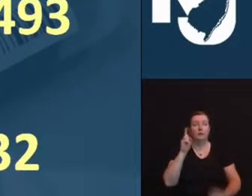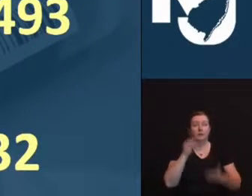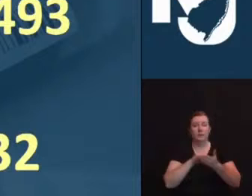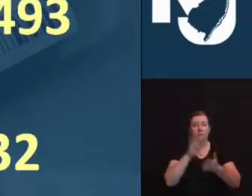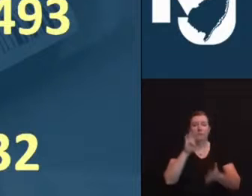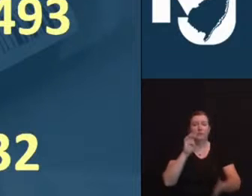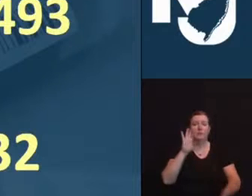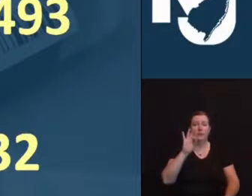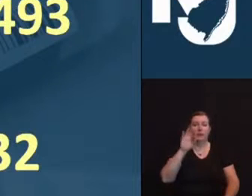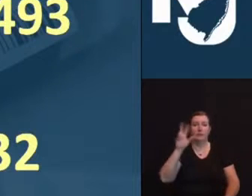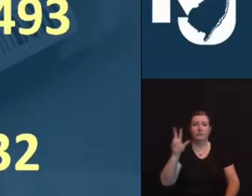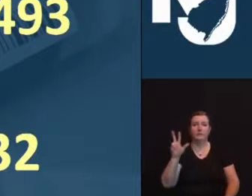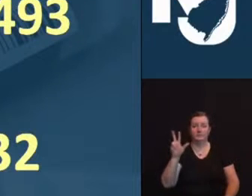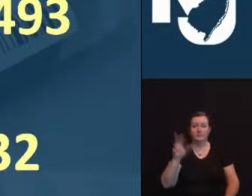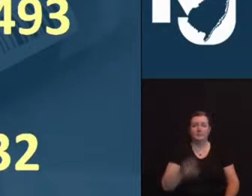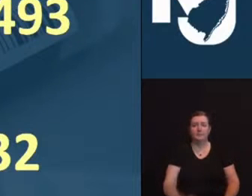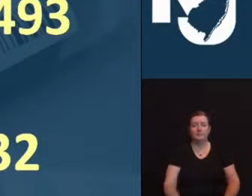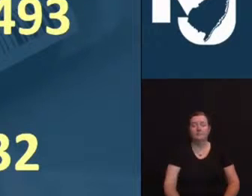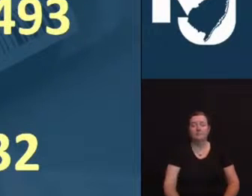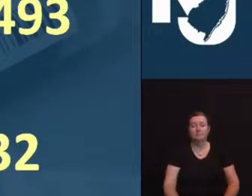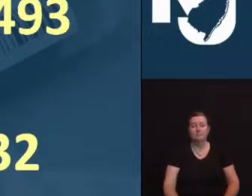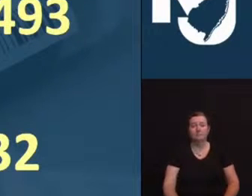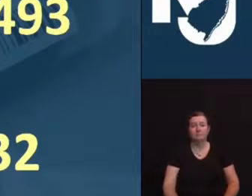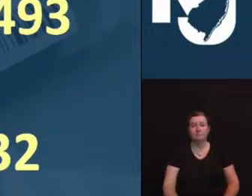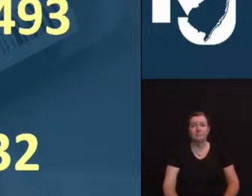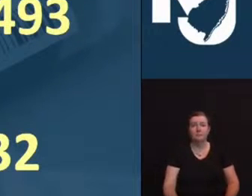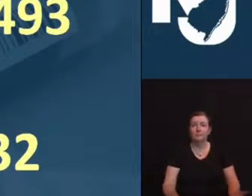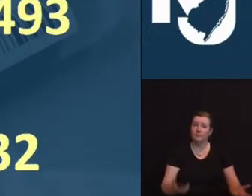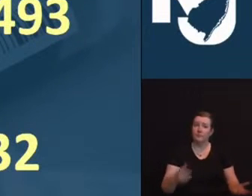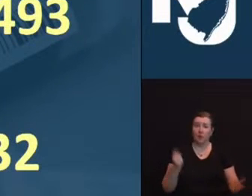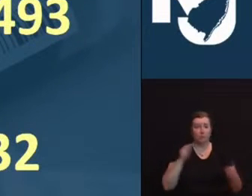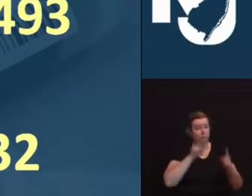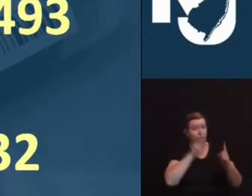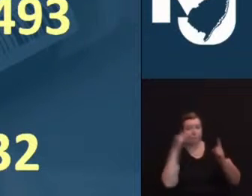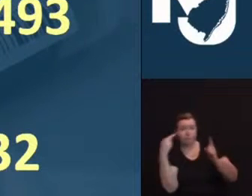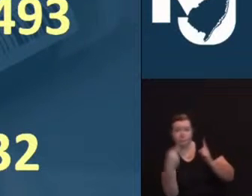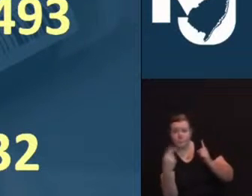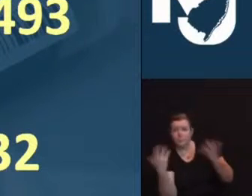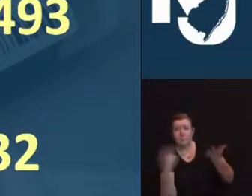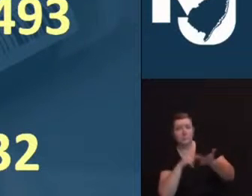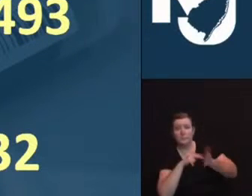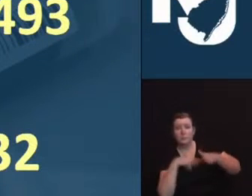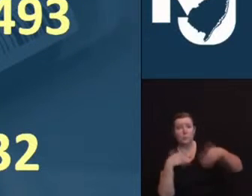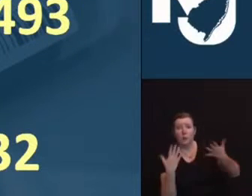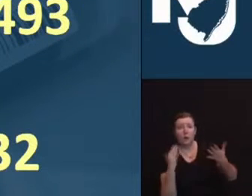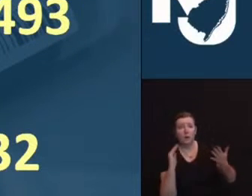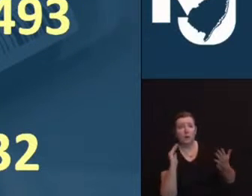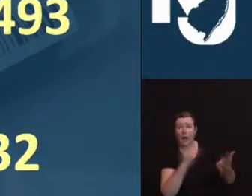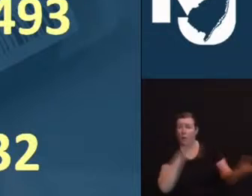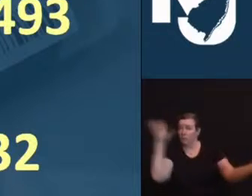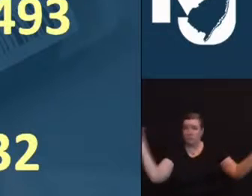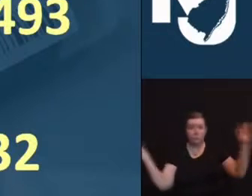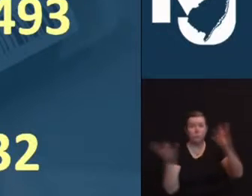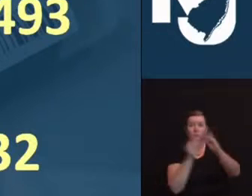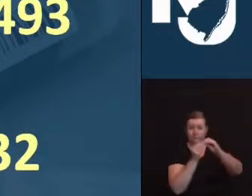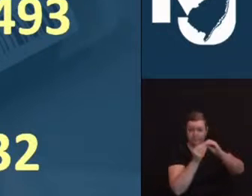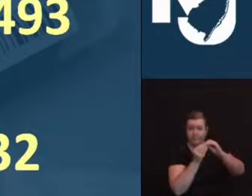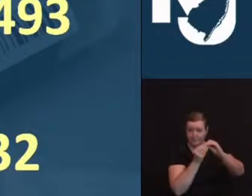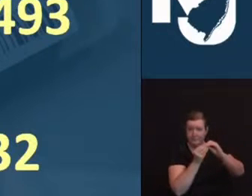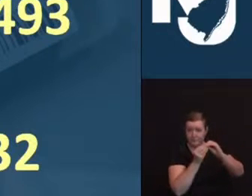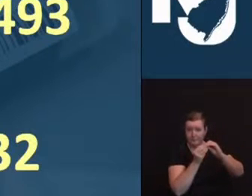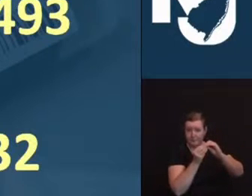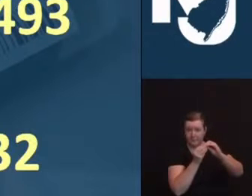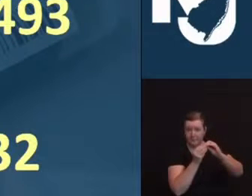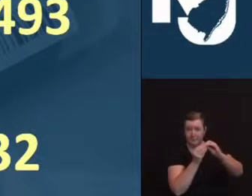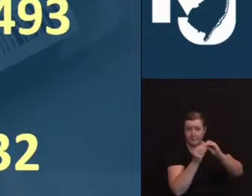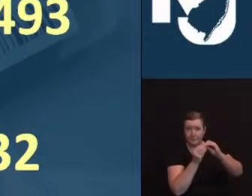281,493. Another way to look at this is that 5% of our entire cumulative total has come in the past 4